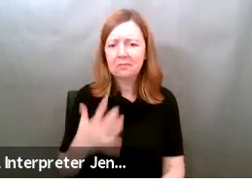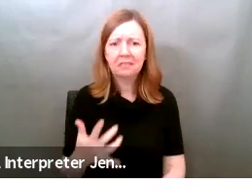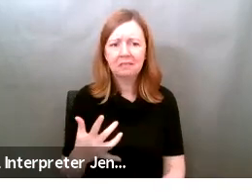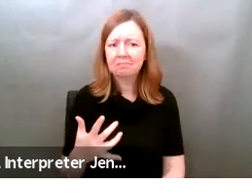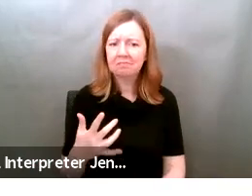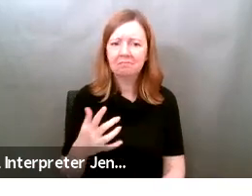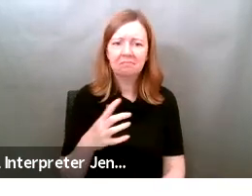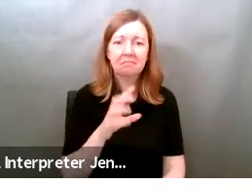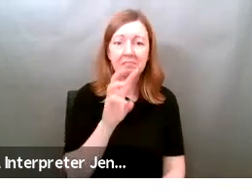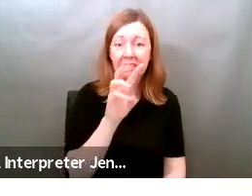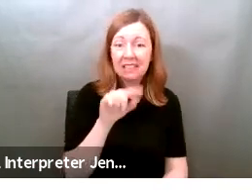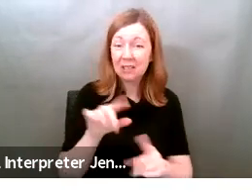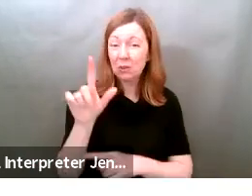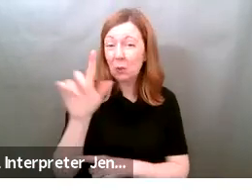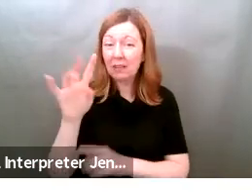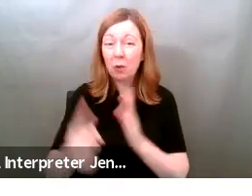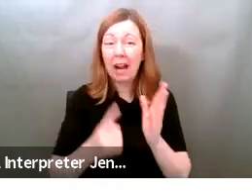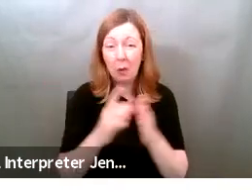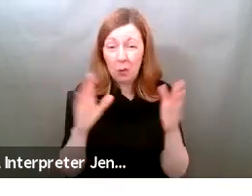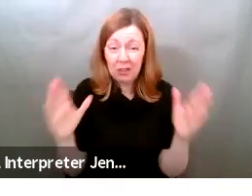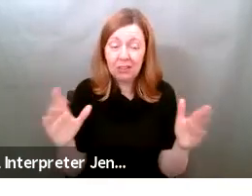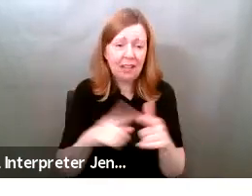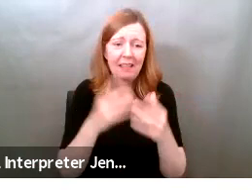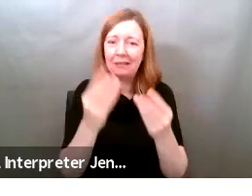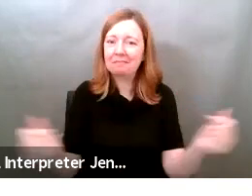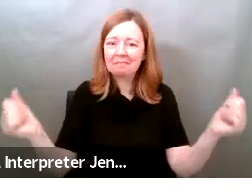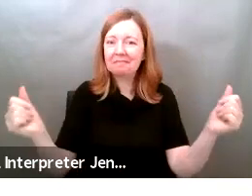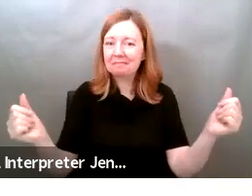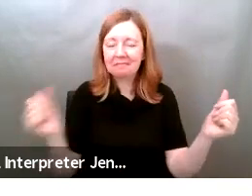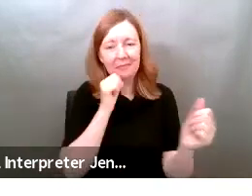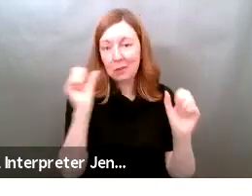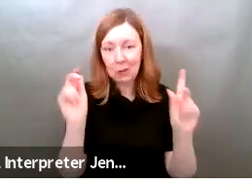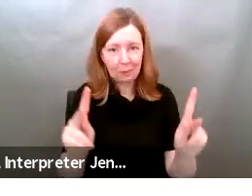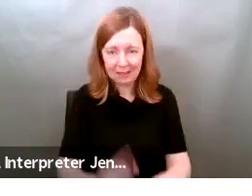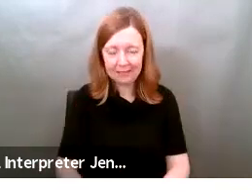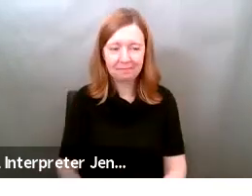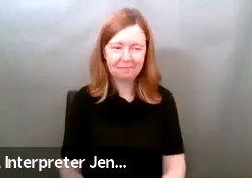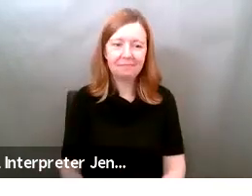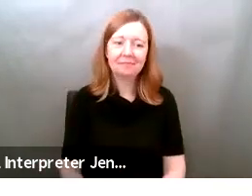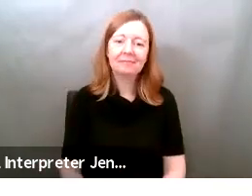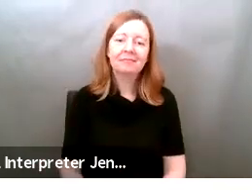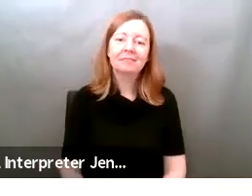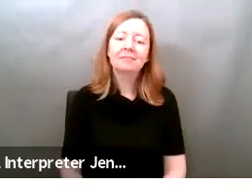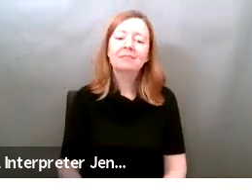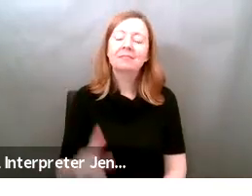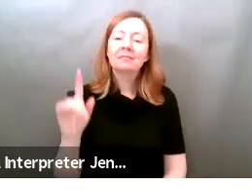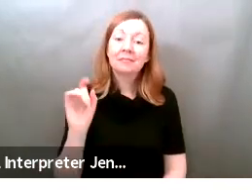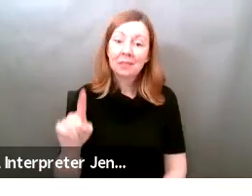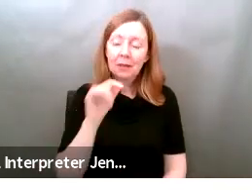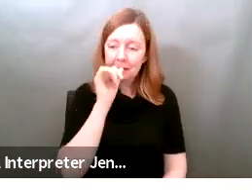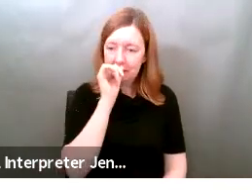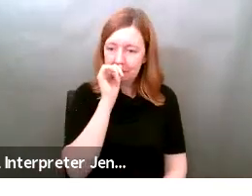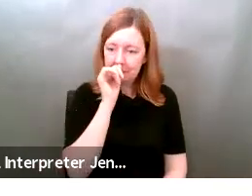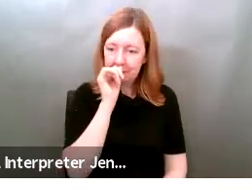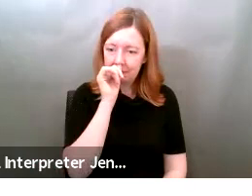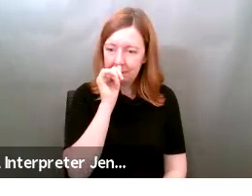of 6 to 24 hours, and then they're gone and don't return. And so the question that I like